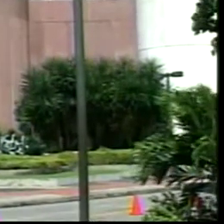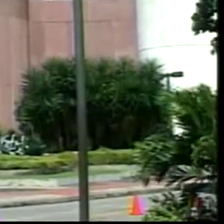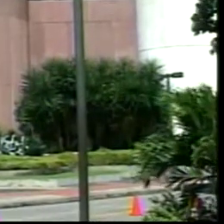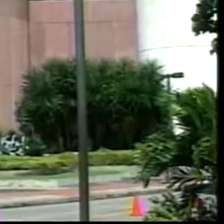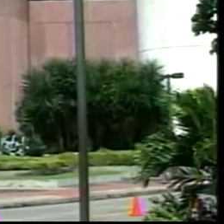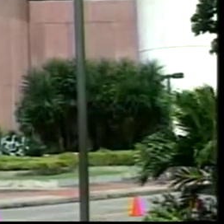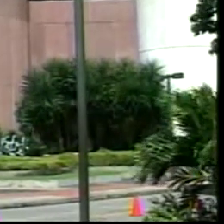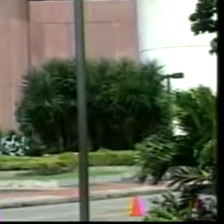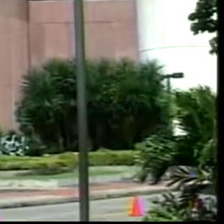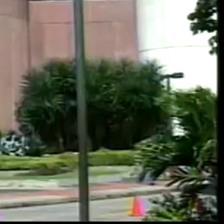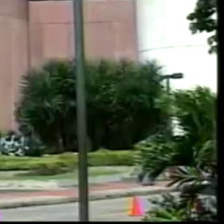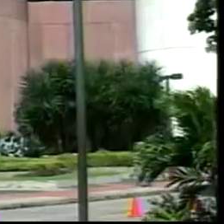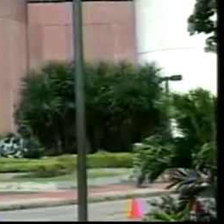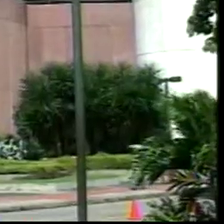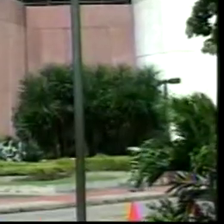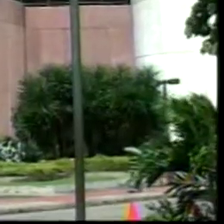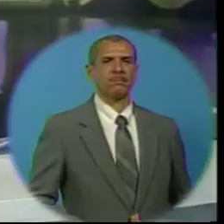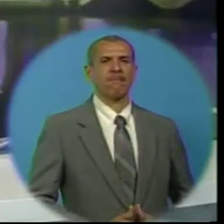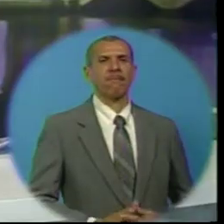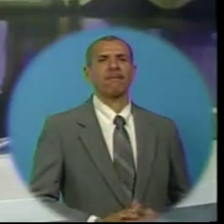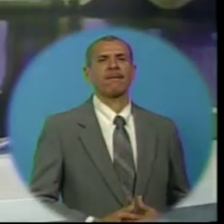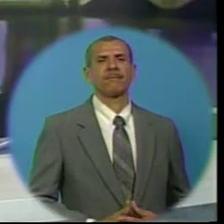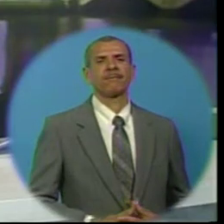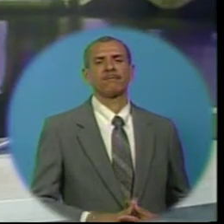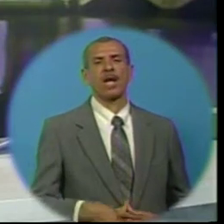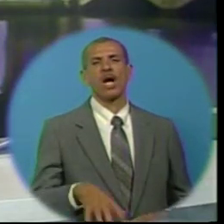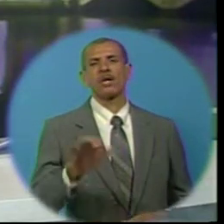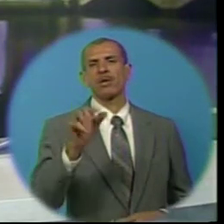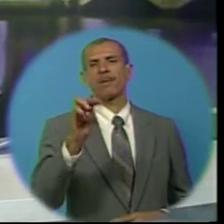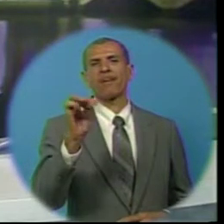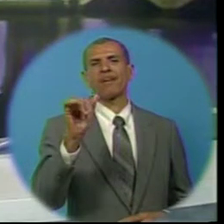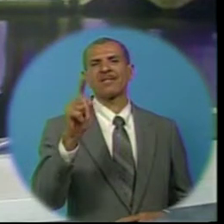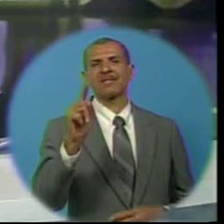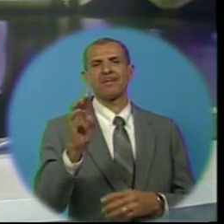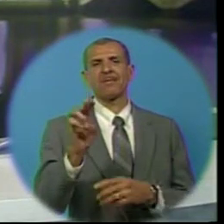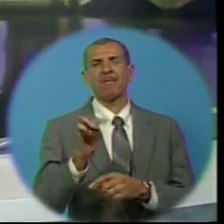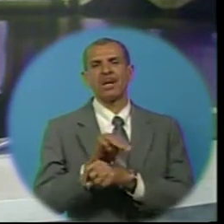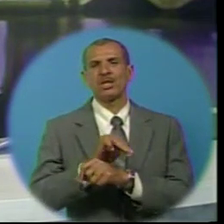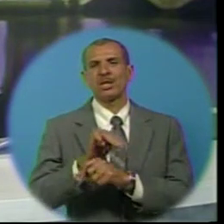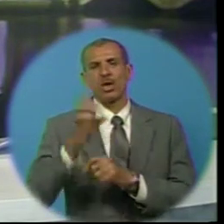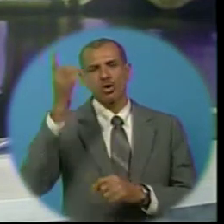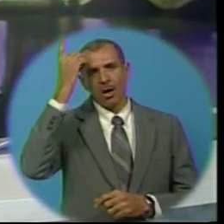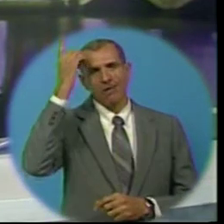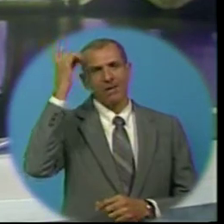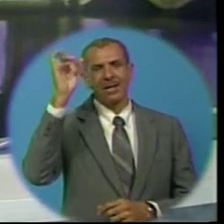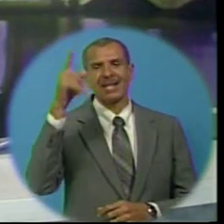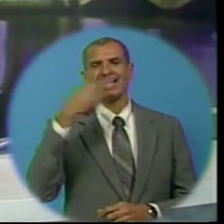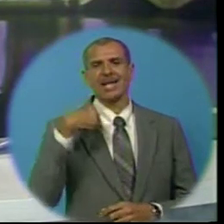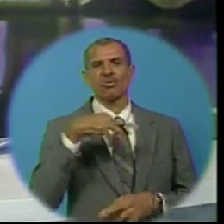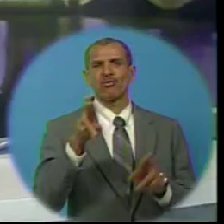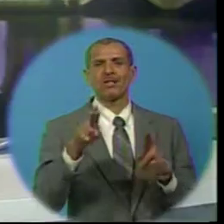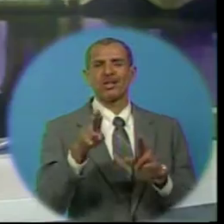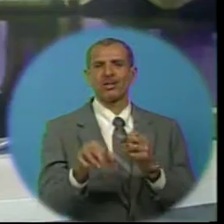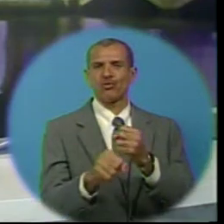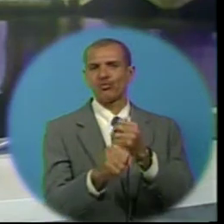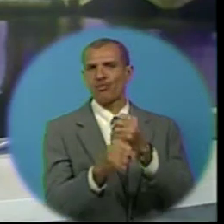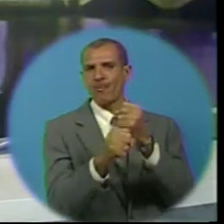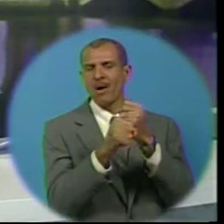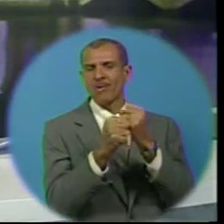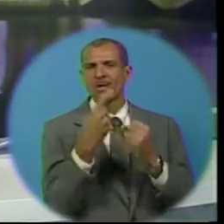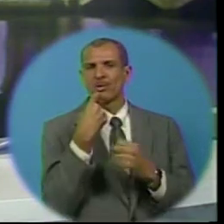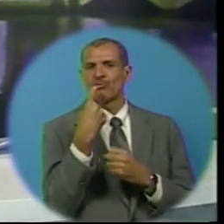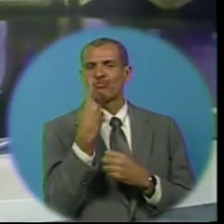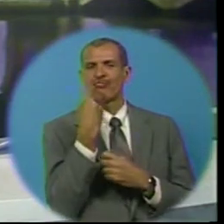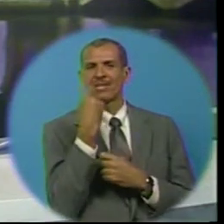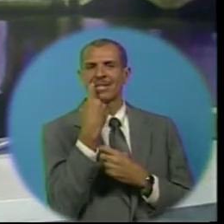Ryan Broom for the Business Report. Well, Commerce Minister Donville Innes is getting some regional support for comments that he